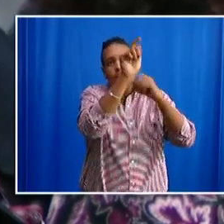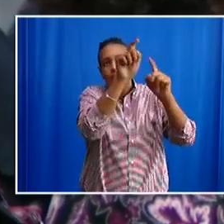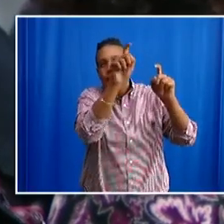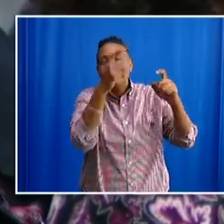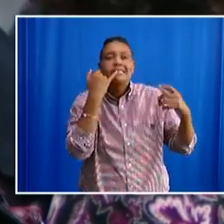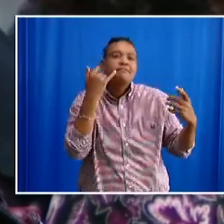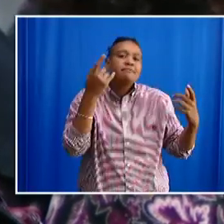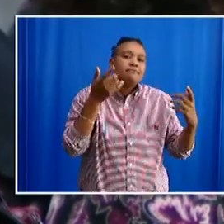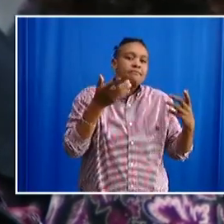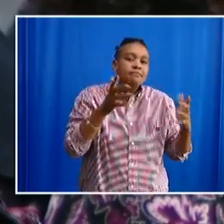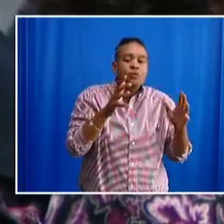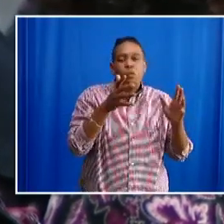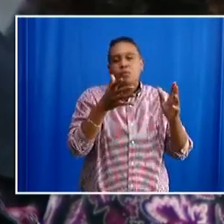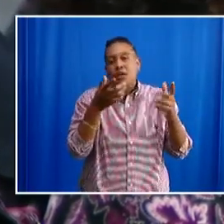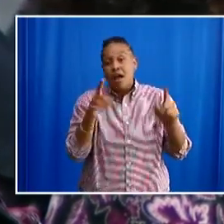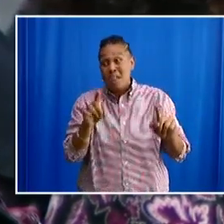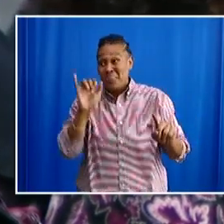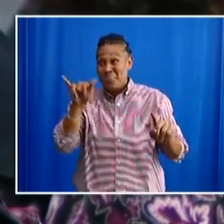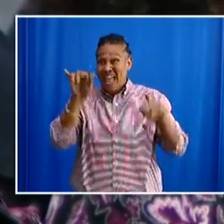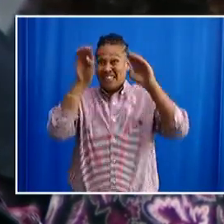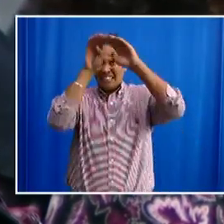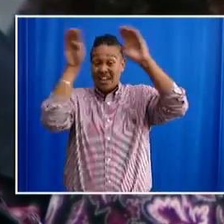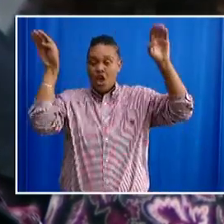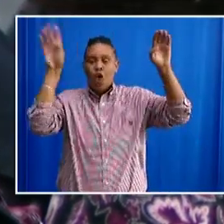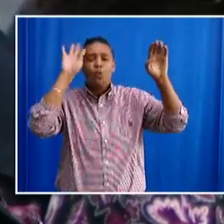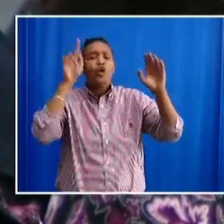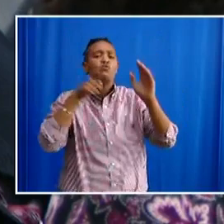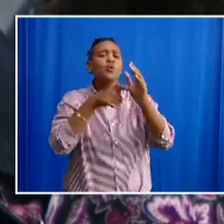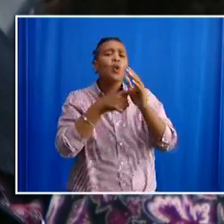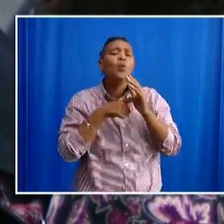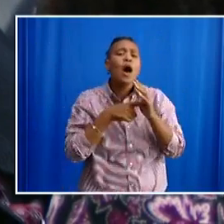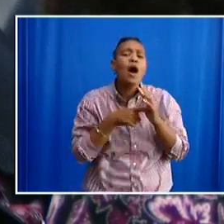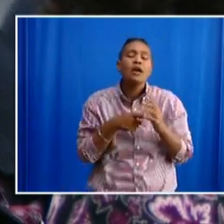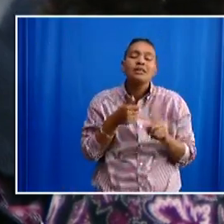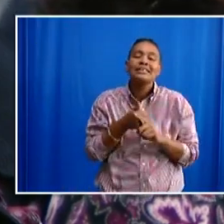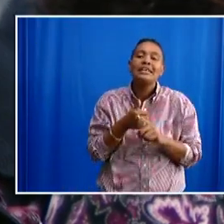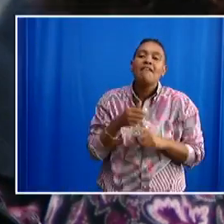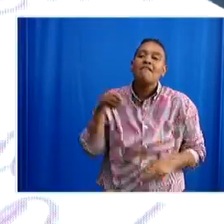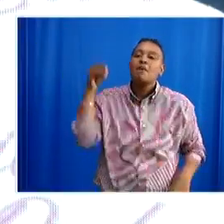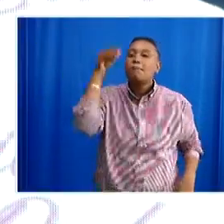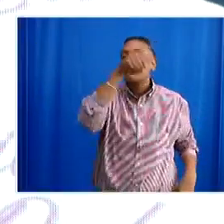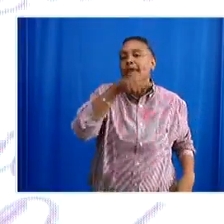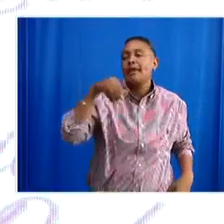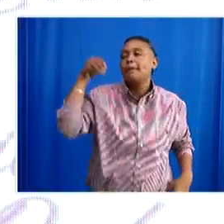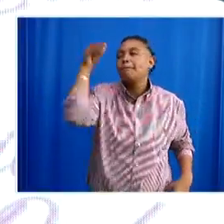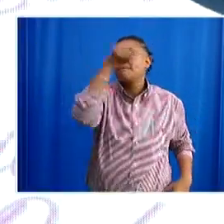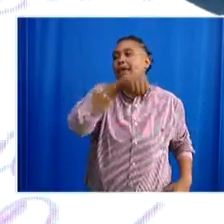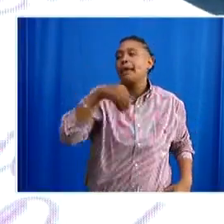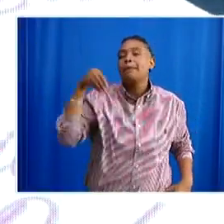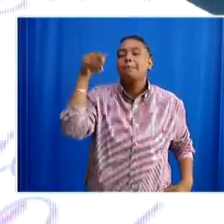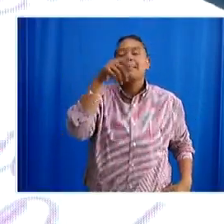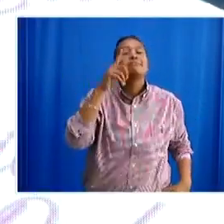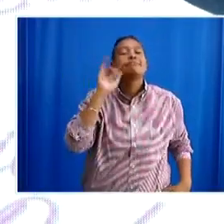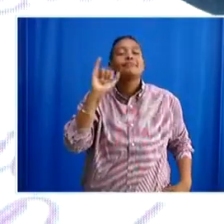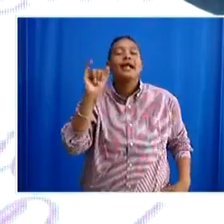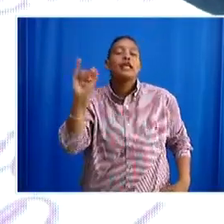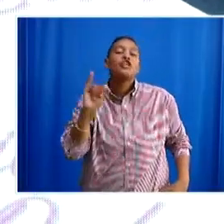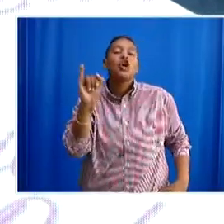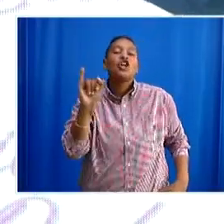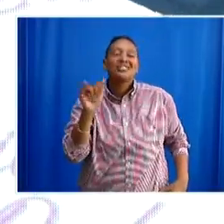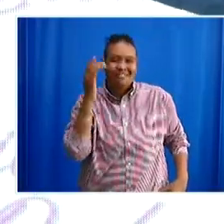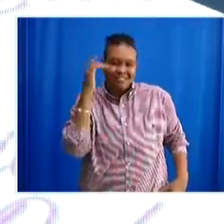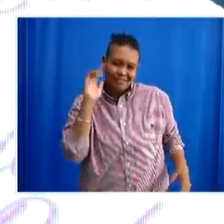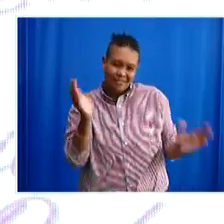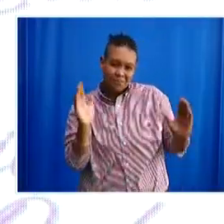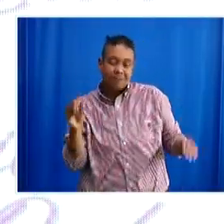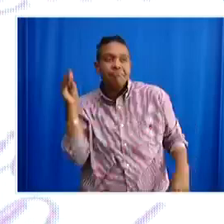an instrument will require premium to be paid over time, and that competes for budgetary space